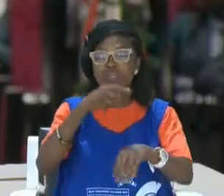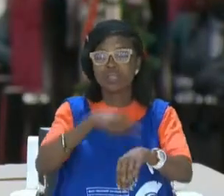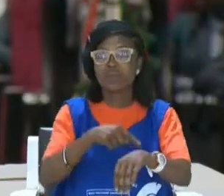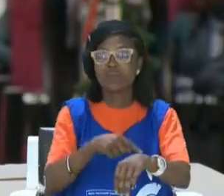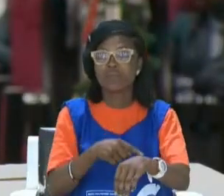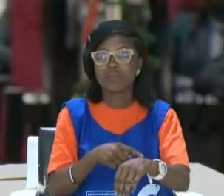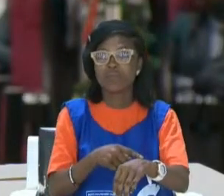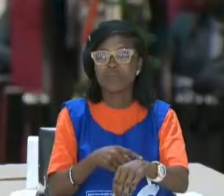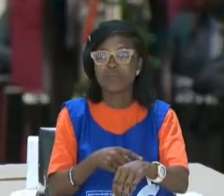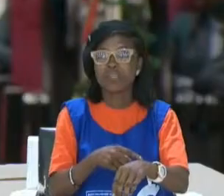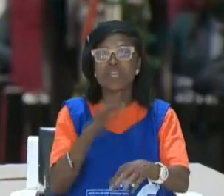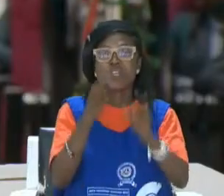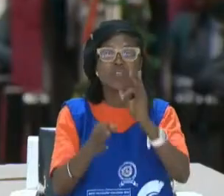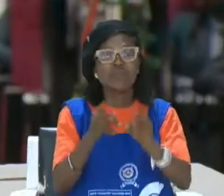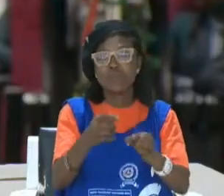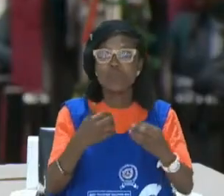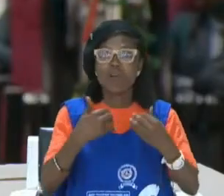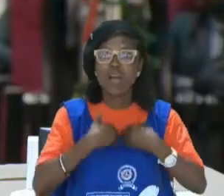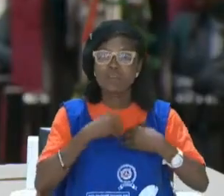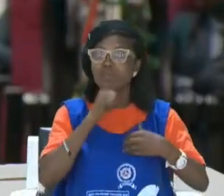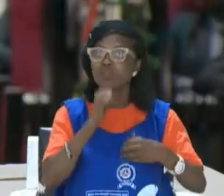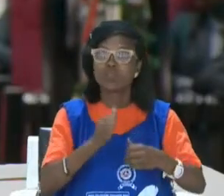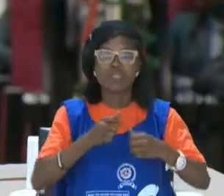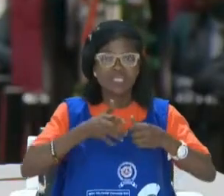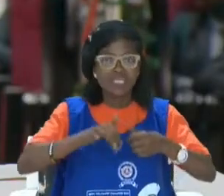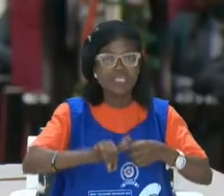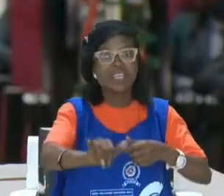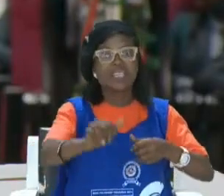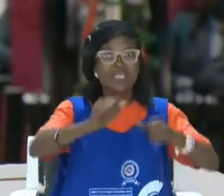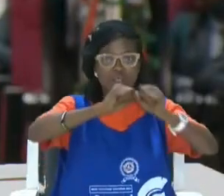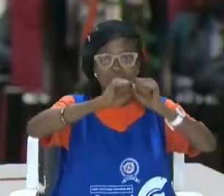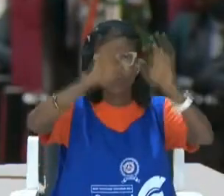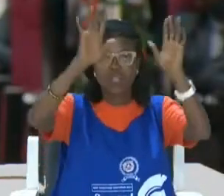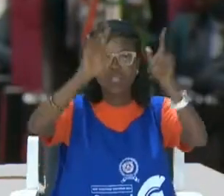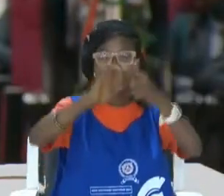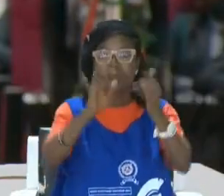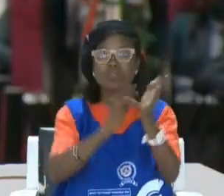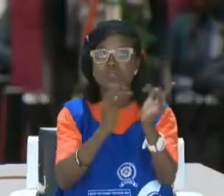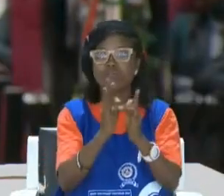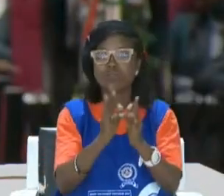if you have not yet given your life to Jesus and you want to do so,